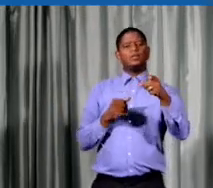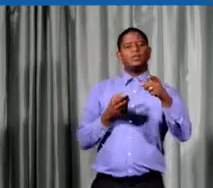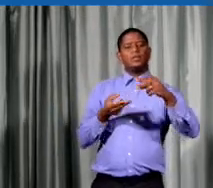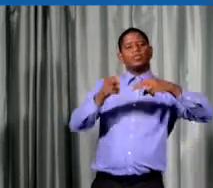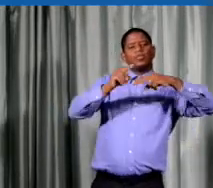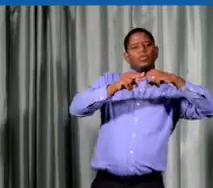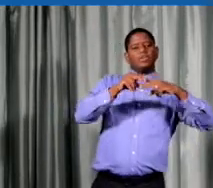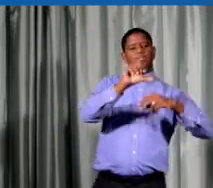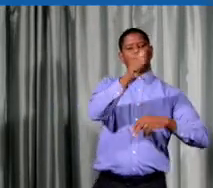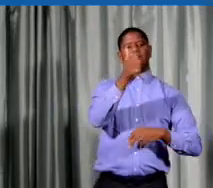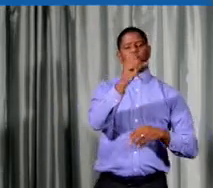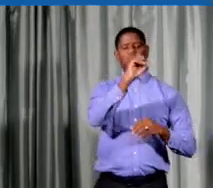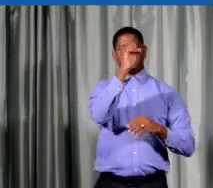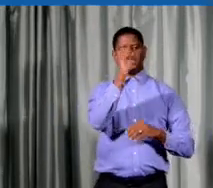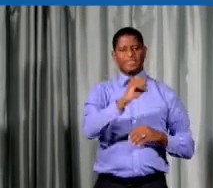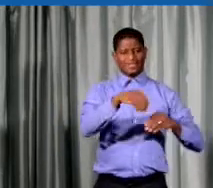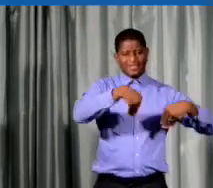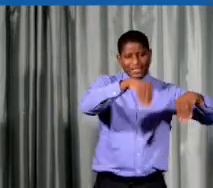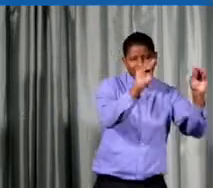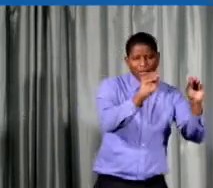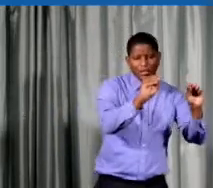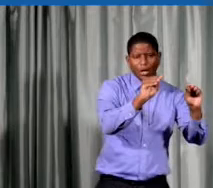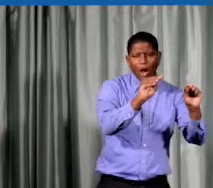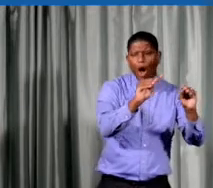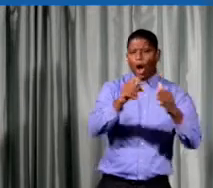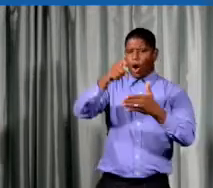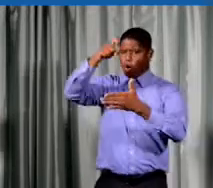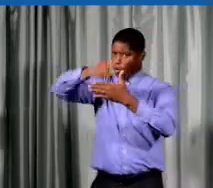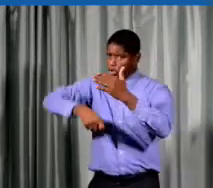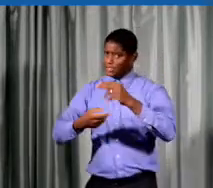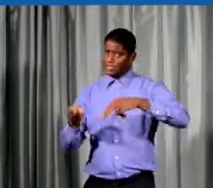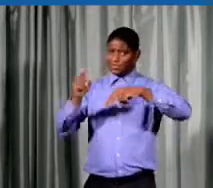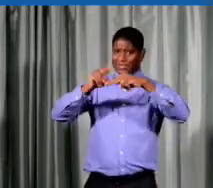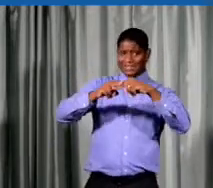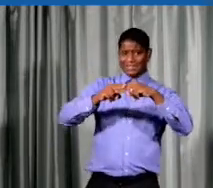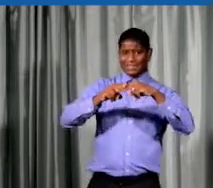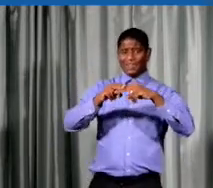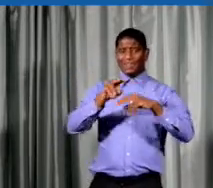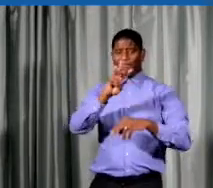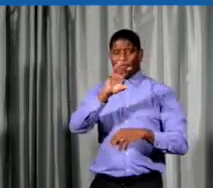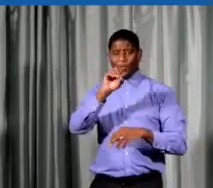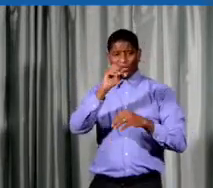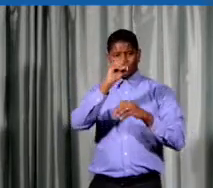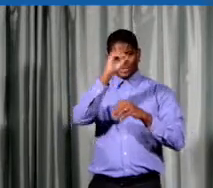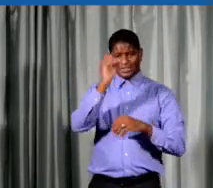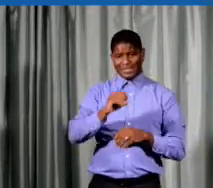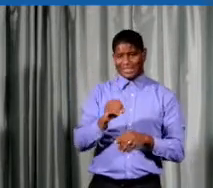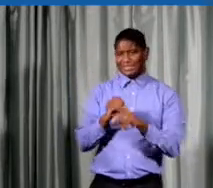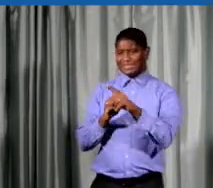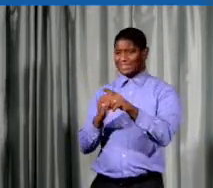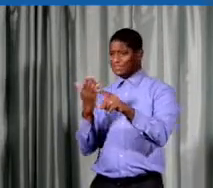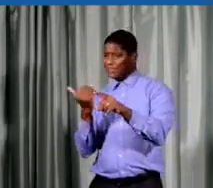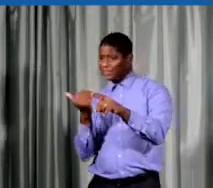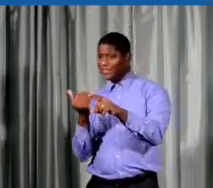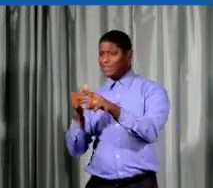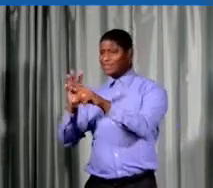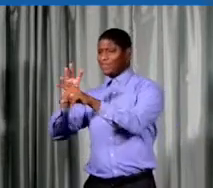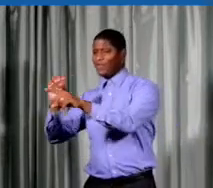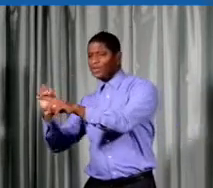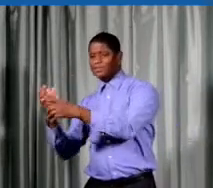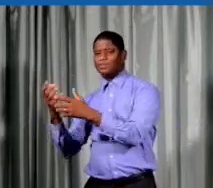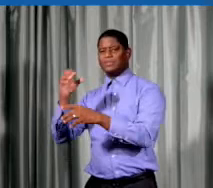same time, cost of goods sold went up by 15%. Selling expenses went up by 40%, this